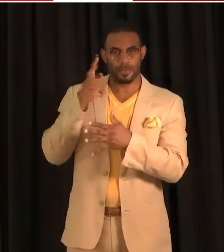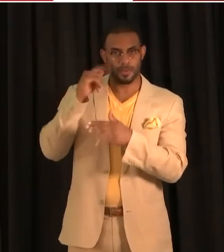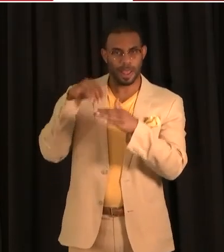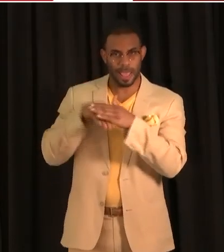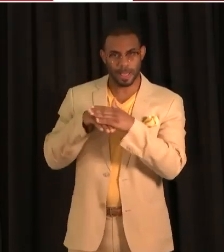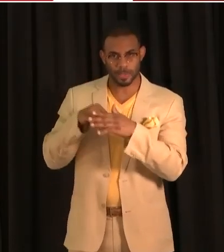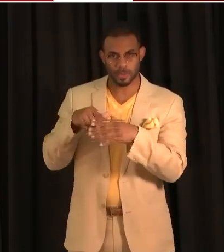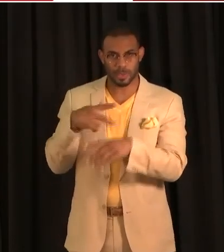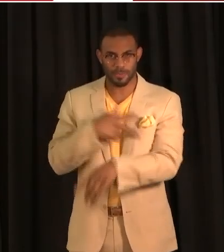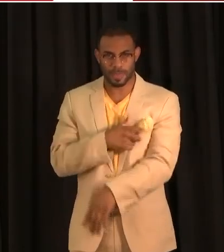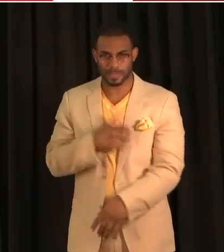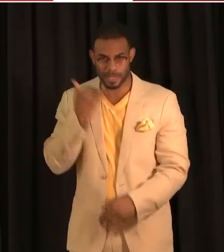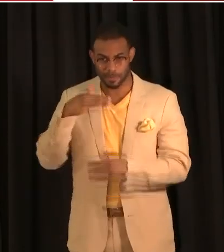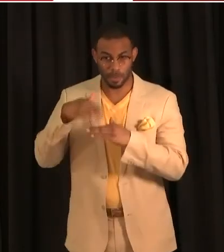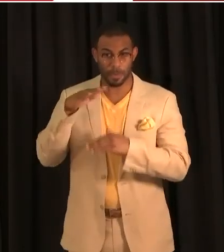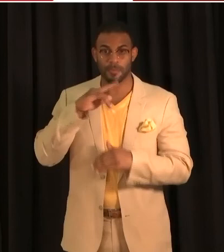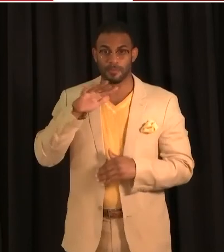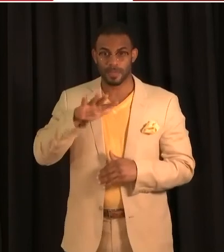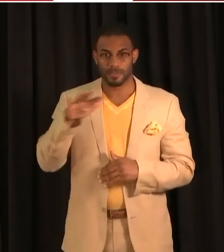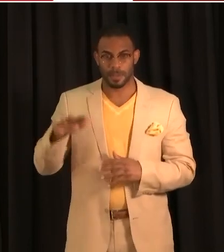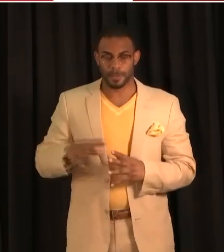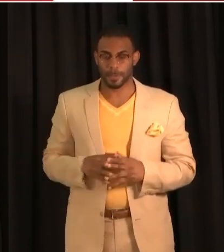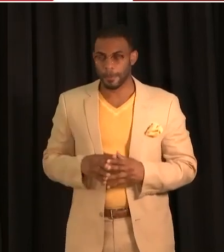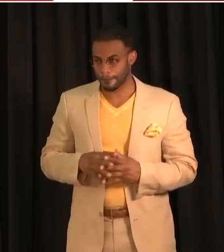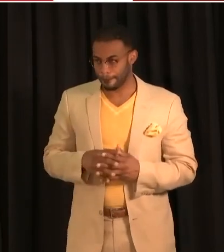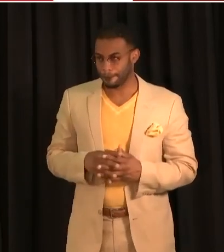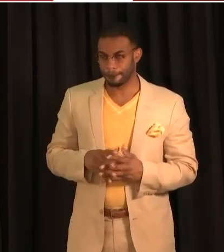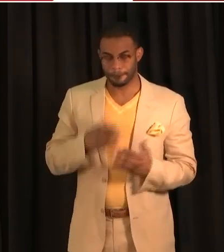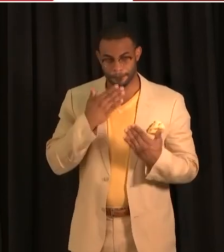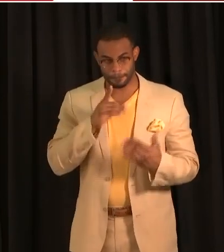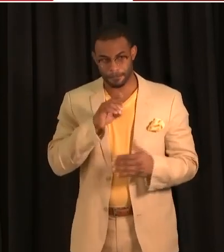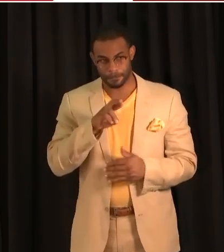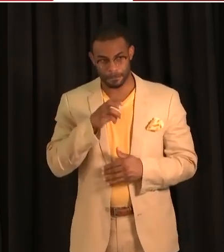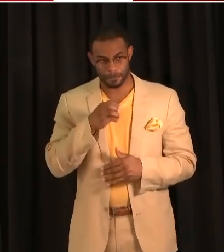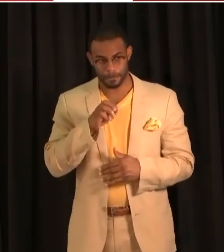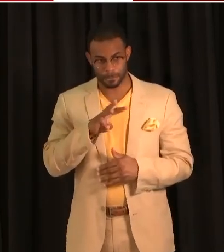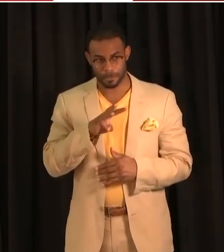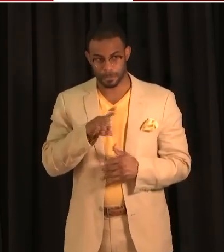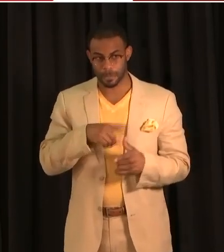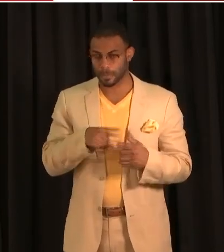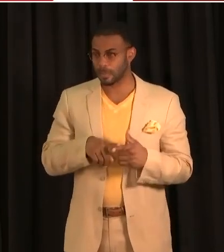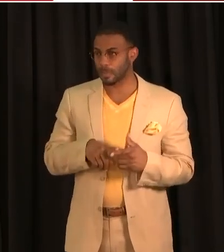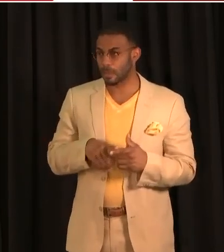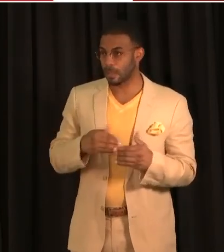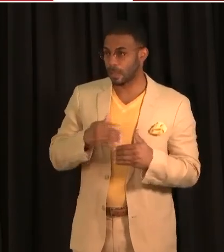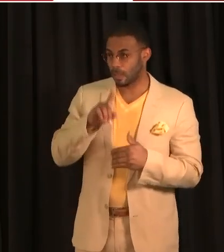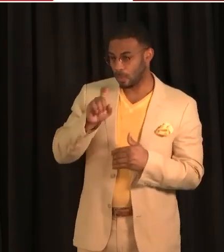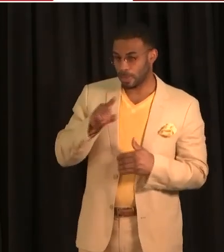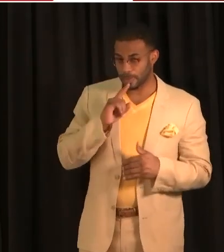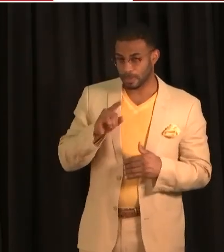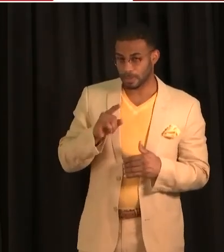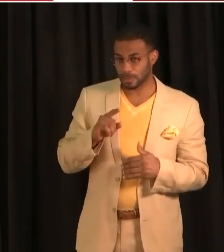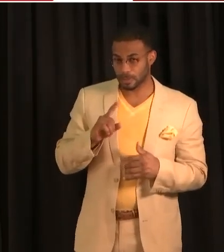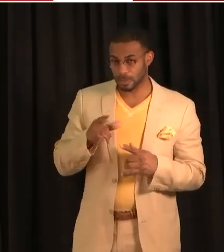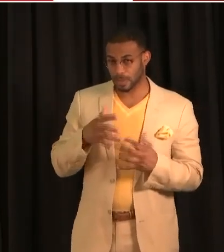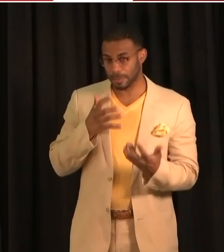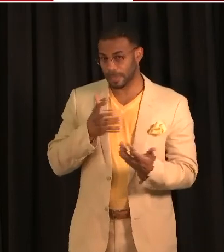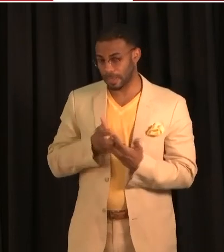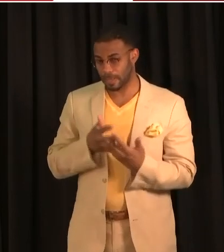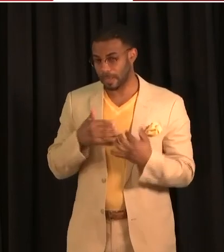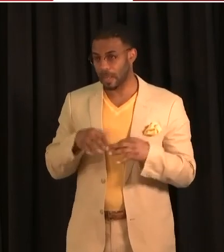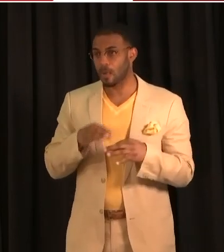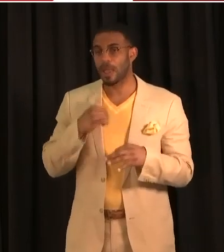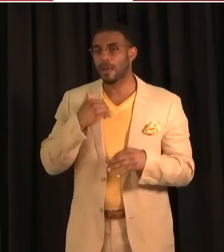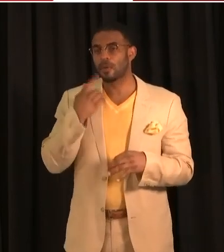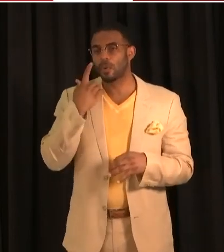priority for access to the vaccine. Great. Thank you, Dr. Shaw. And then next question is coming online.